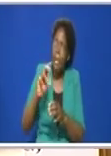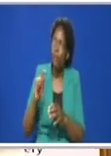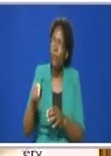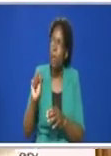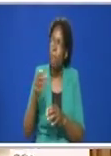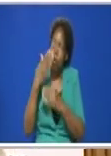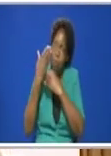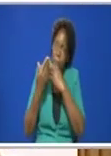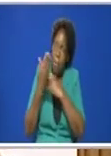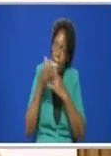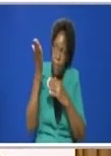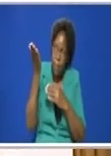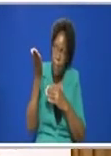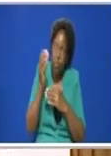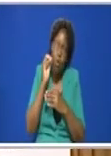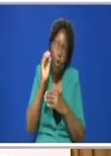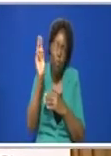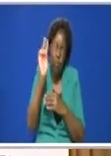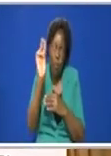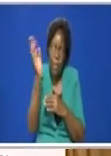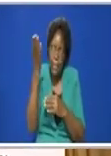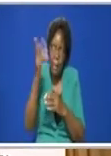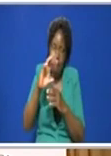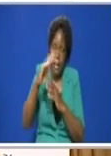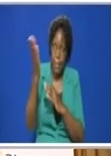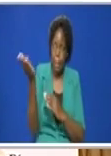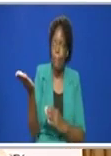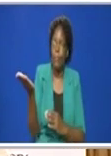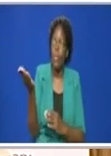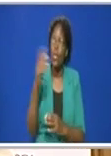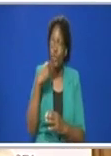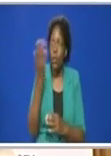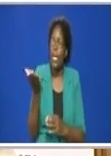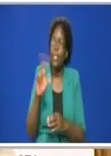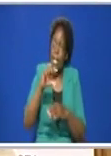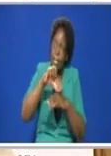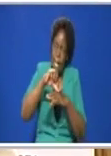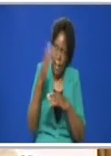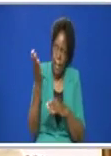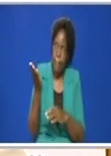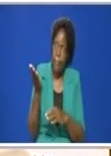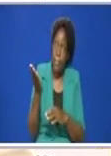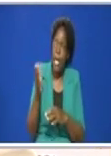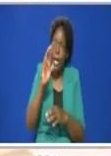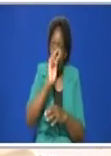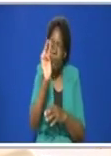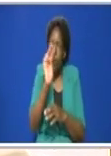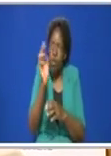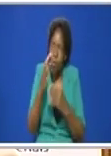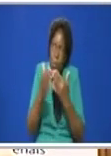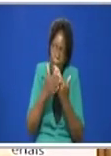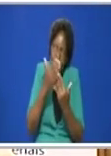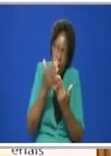at home, it's this part we are talking about. This one. Mm-hmm. Uh-huh. So this is the skin. And if you look